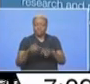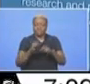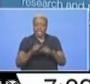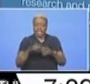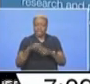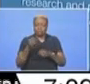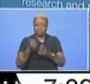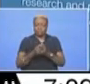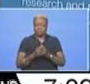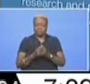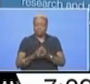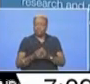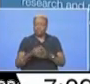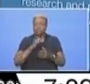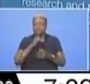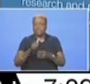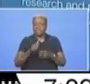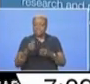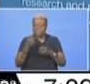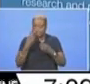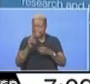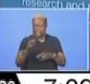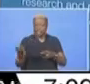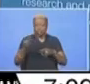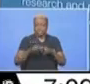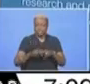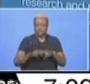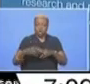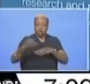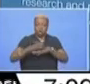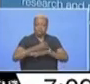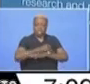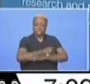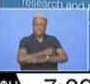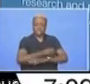any increase in any infectious conditions that would warrant quarantine.